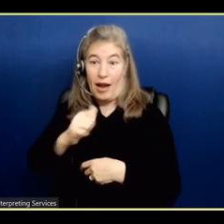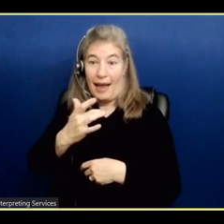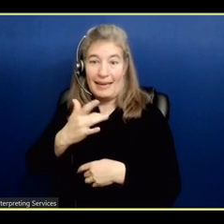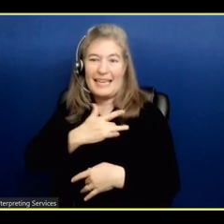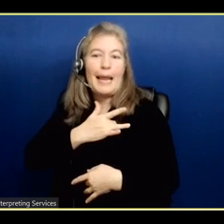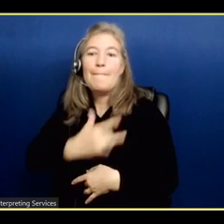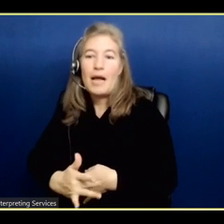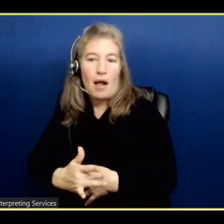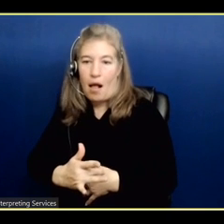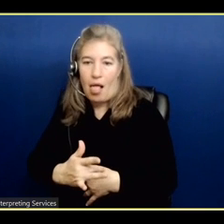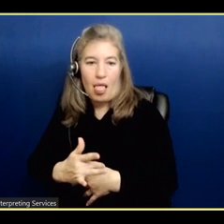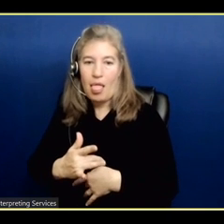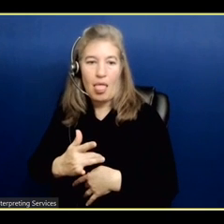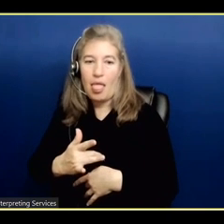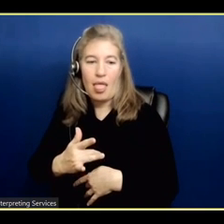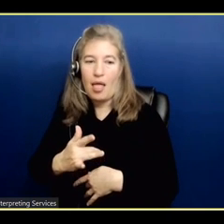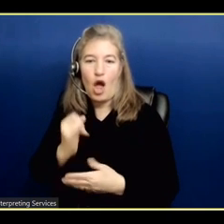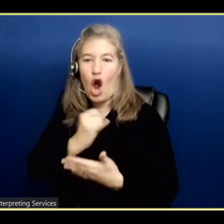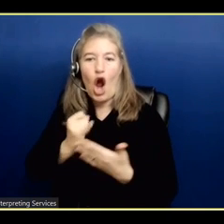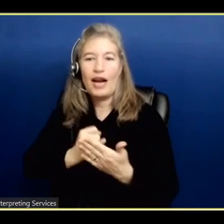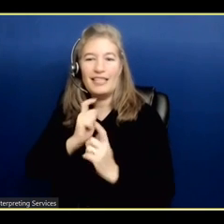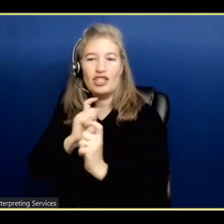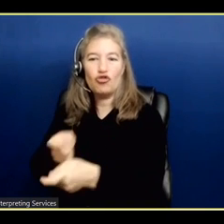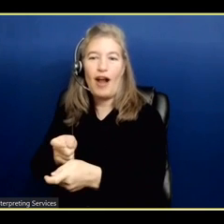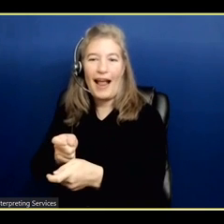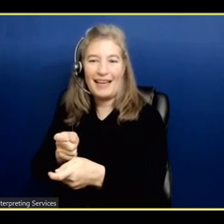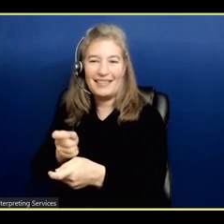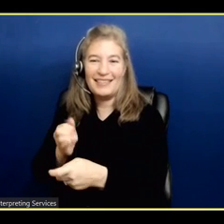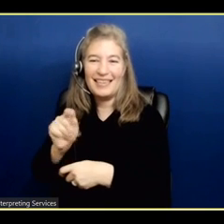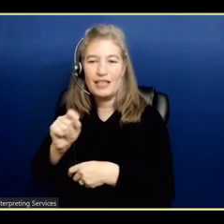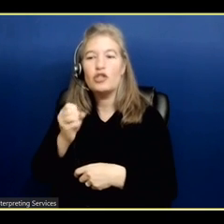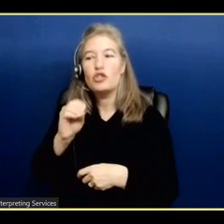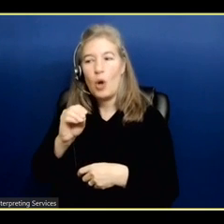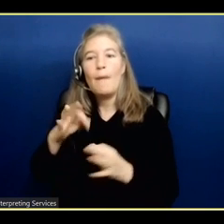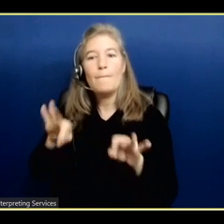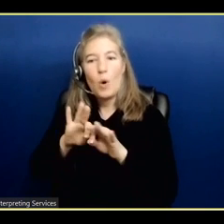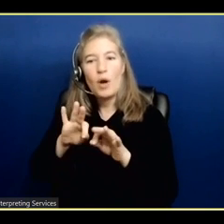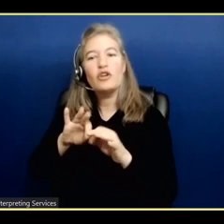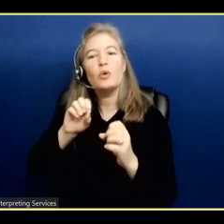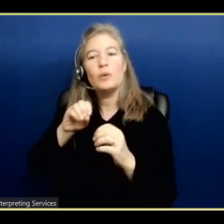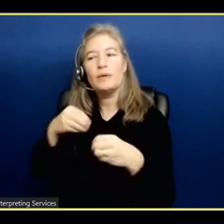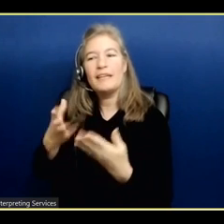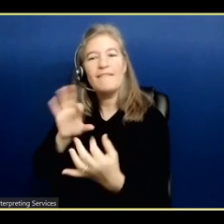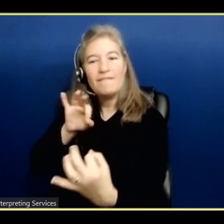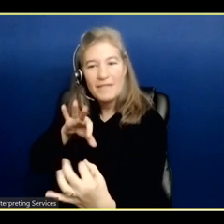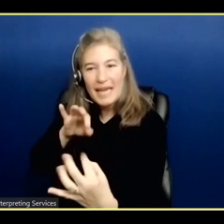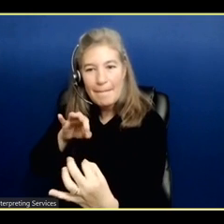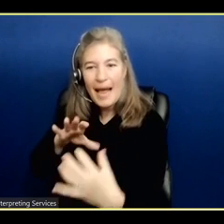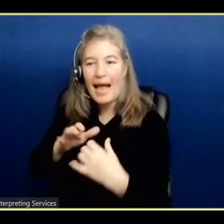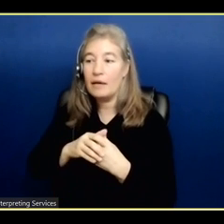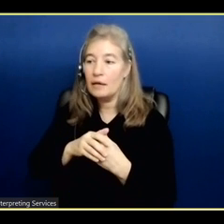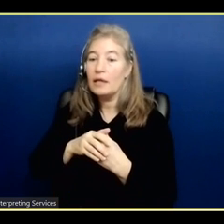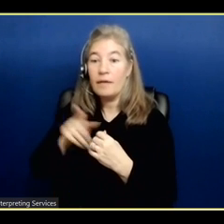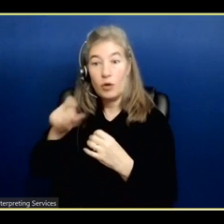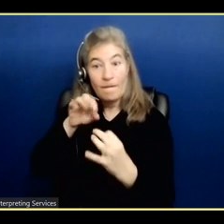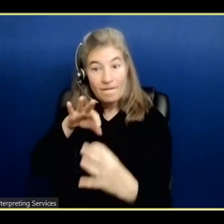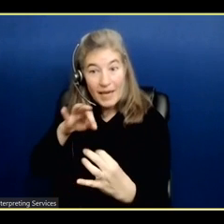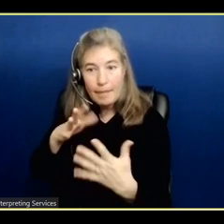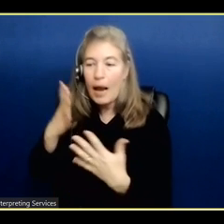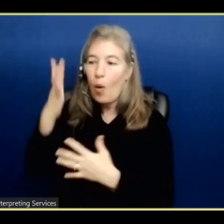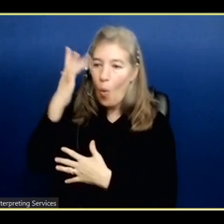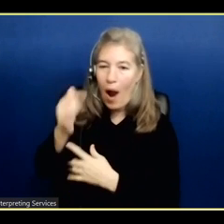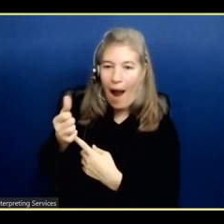feels like a fraught and complicated thing. All right, Sansan. Giving feedback about why they were declined can be incredibly helpful. It